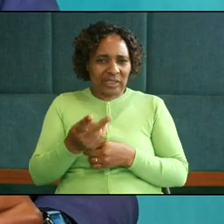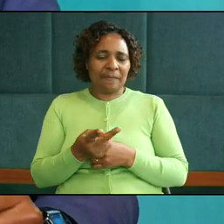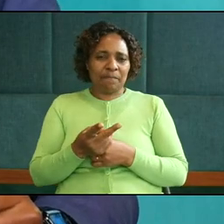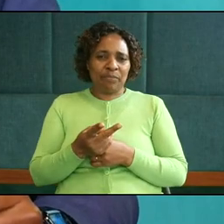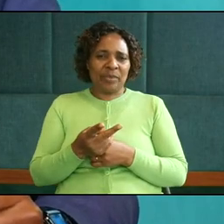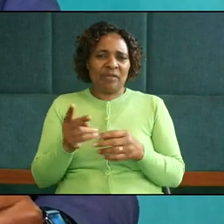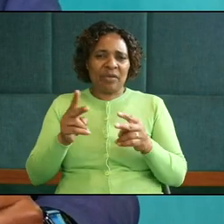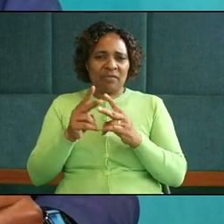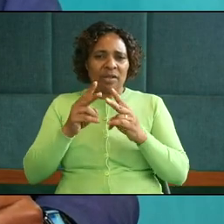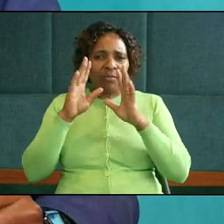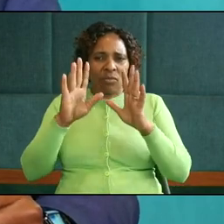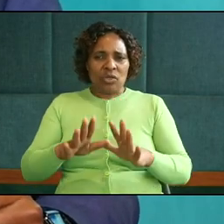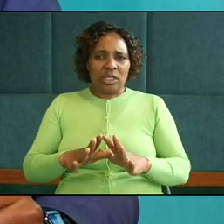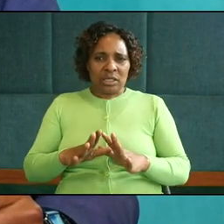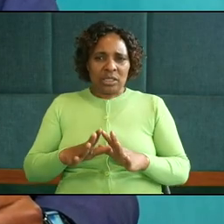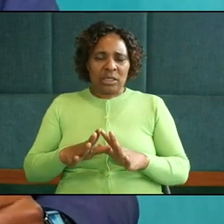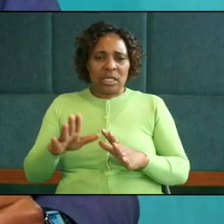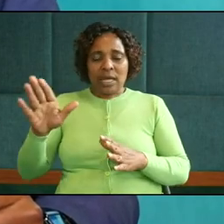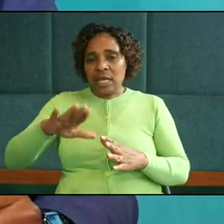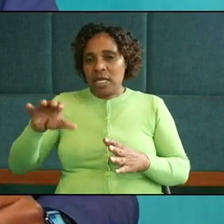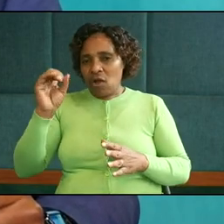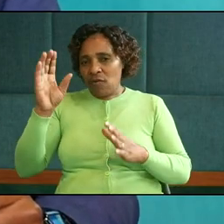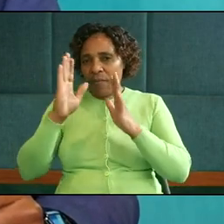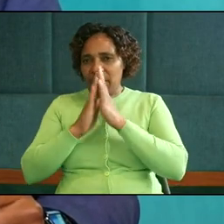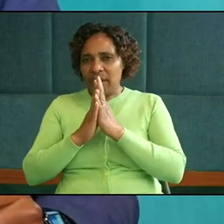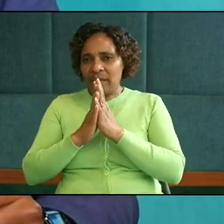important aspect of prayer that